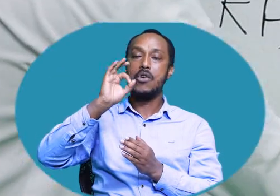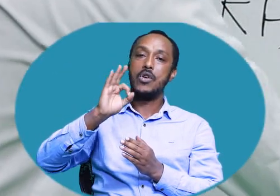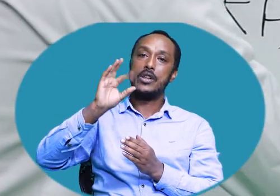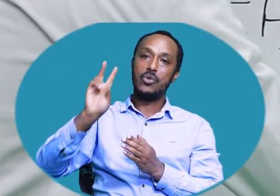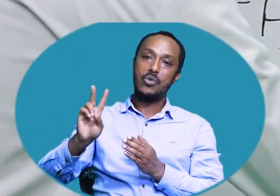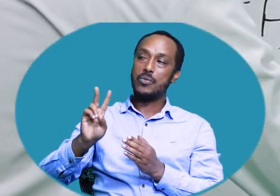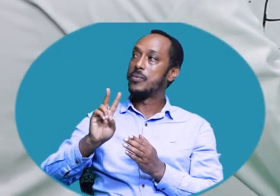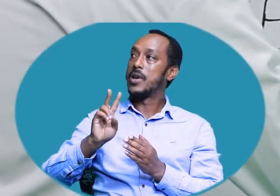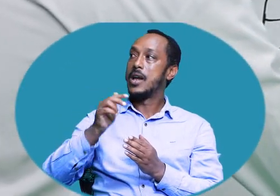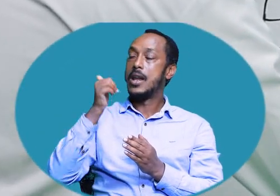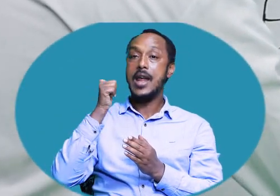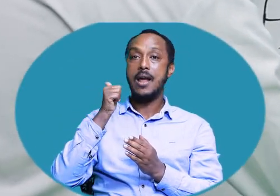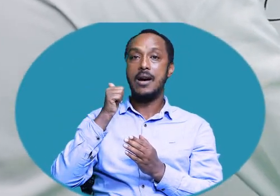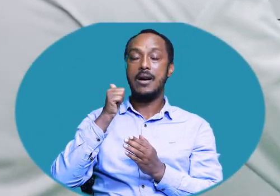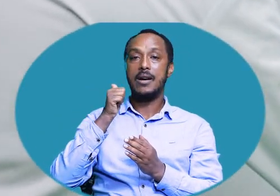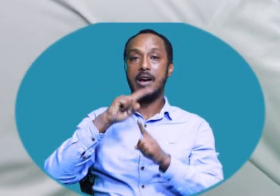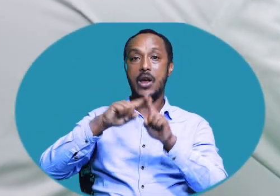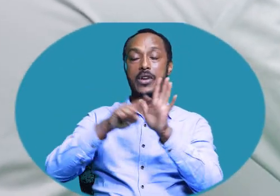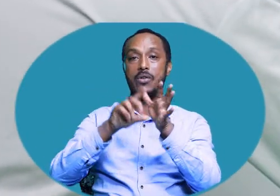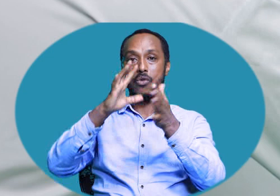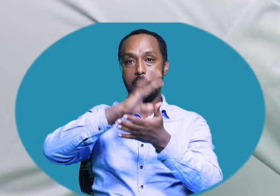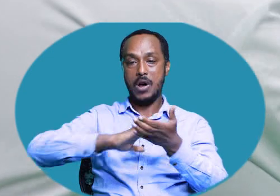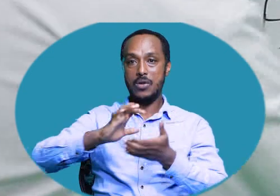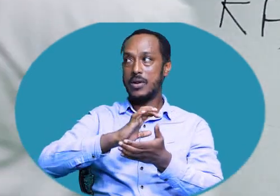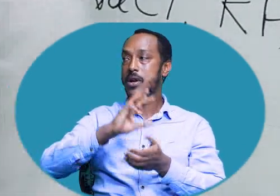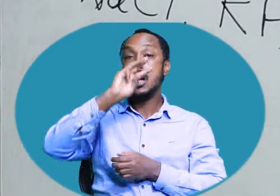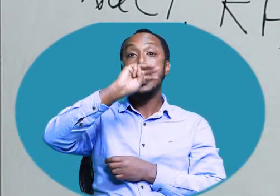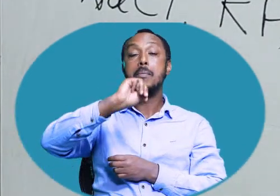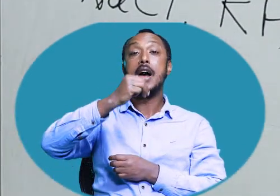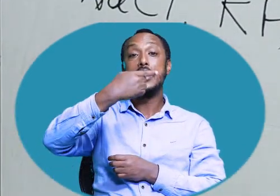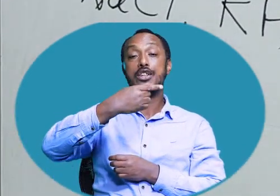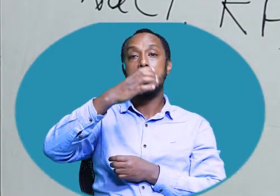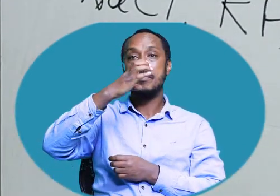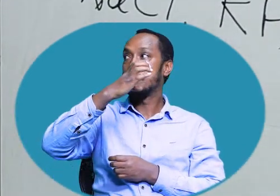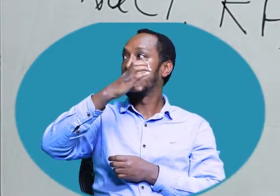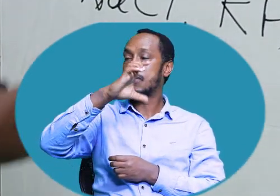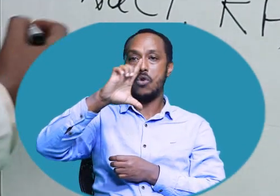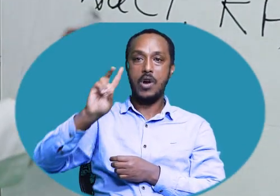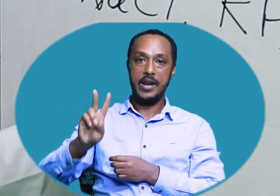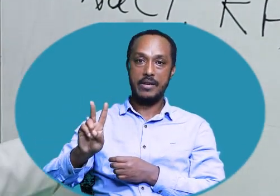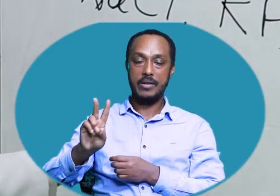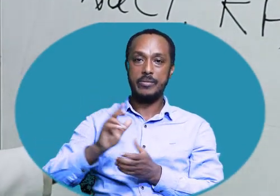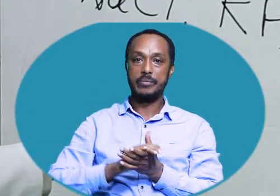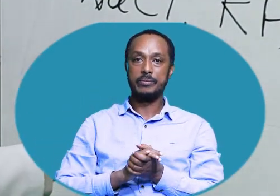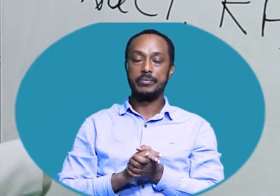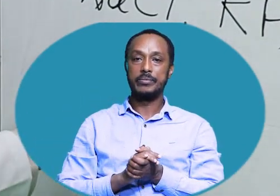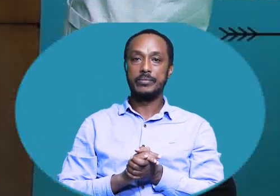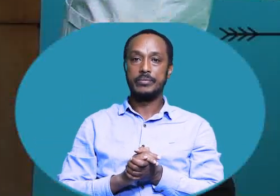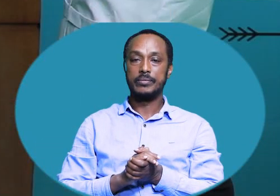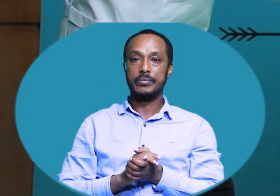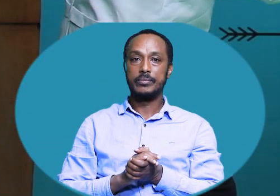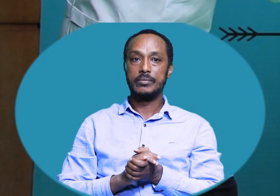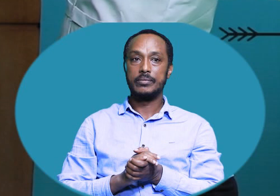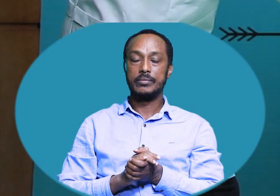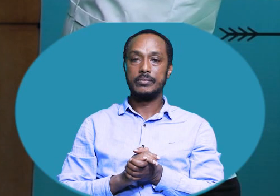compound, magnesium chloride. Magnesium chlorides are ionic compounds. A transition element, for